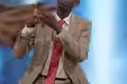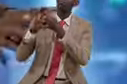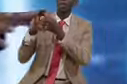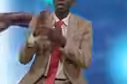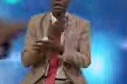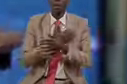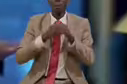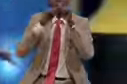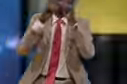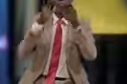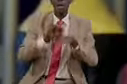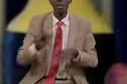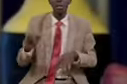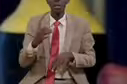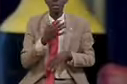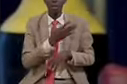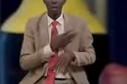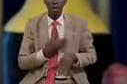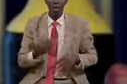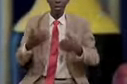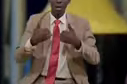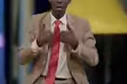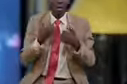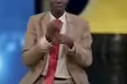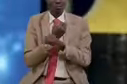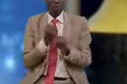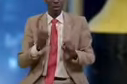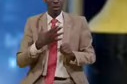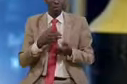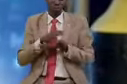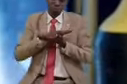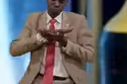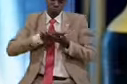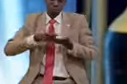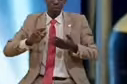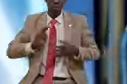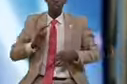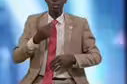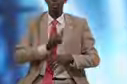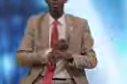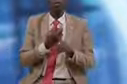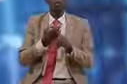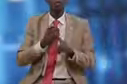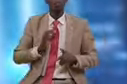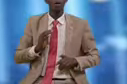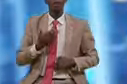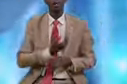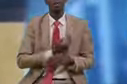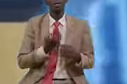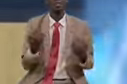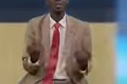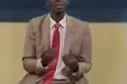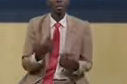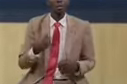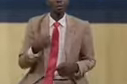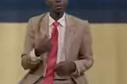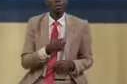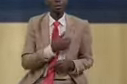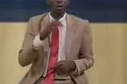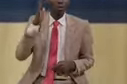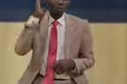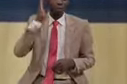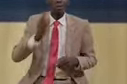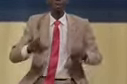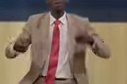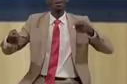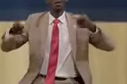blessing. And he has saved us and washed us from our sins. And we shall reign